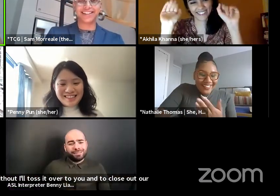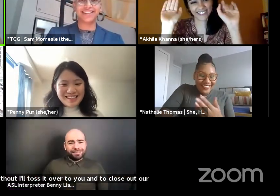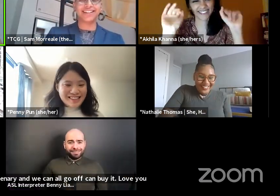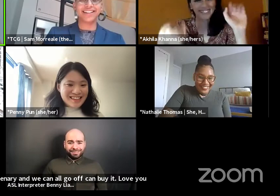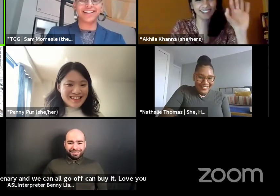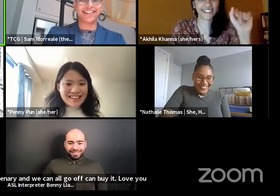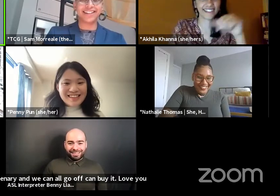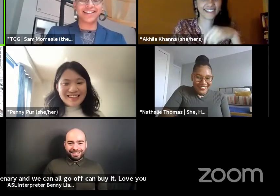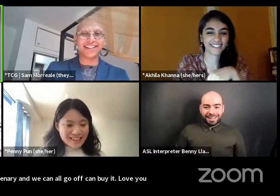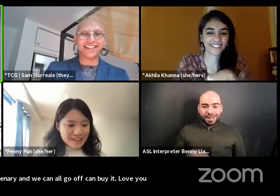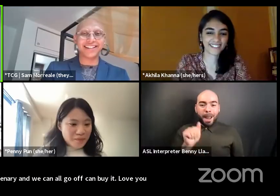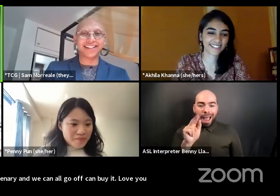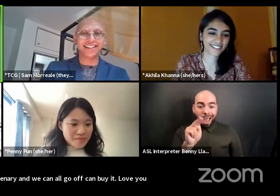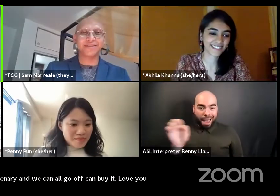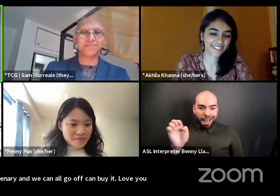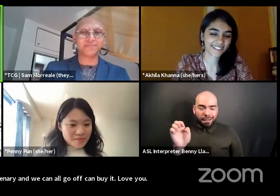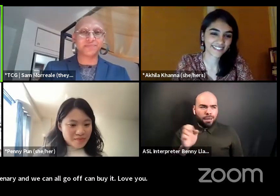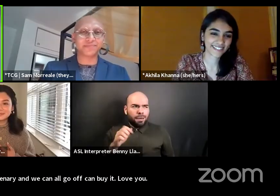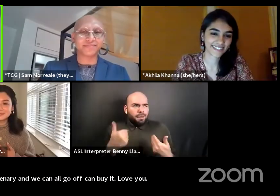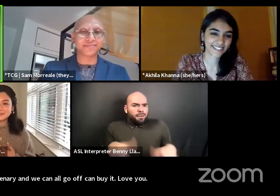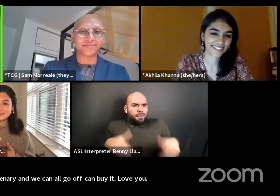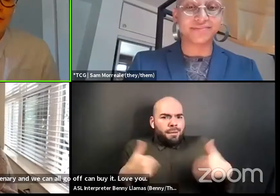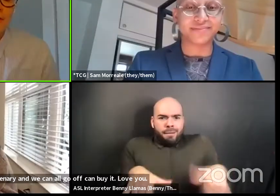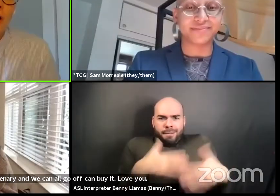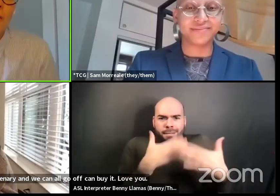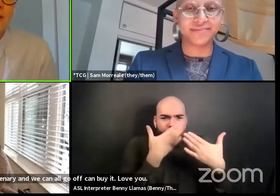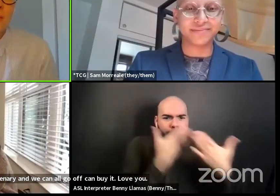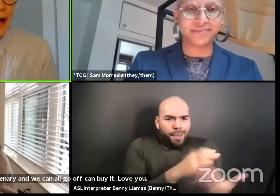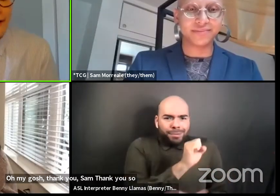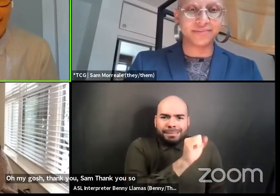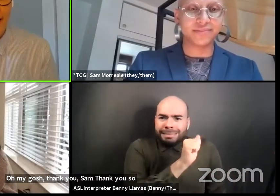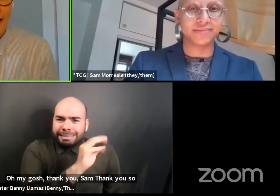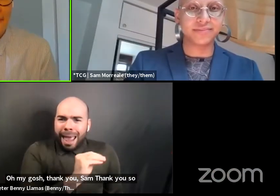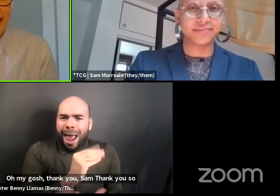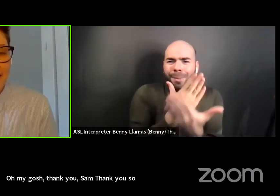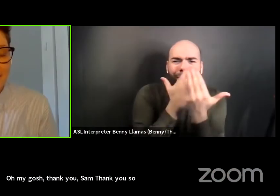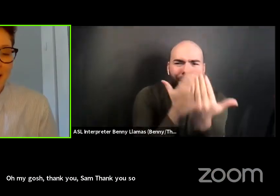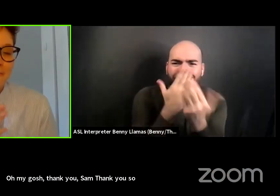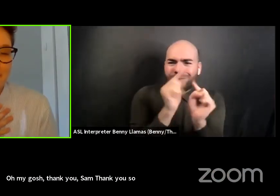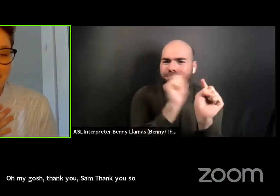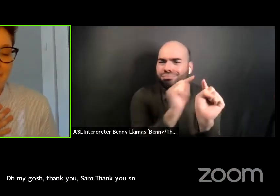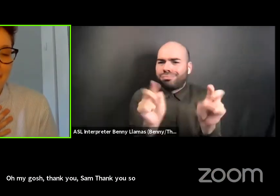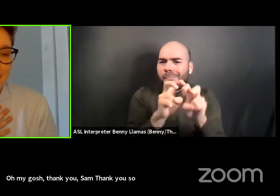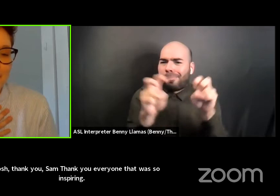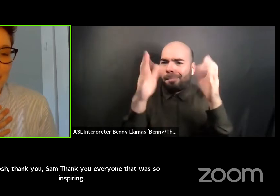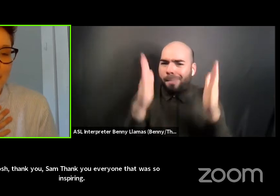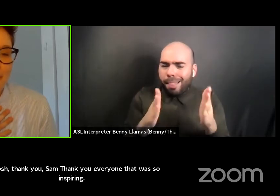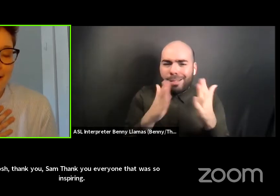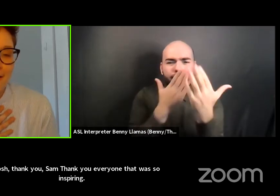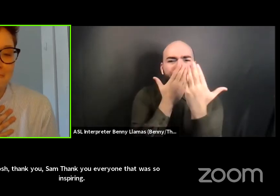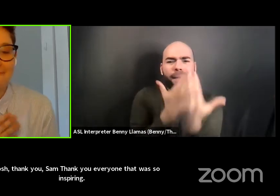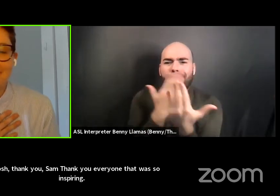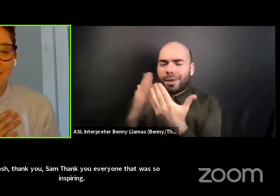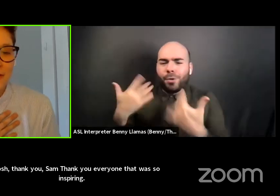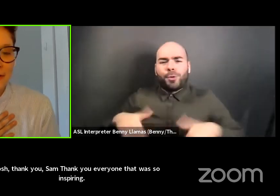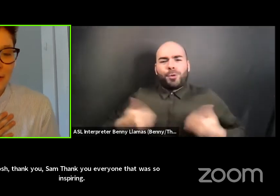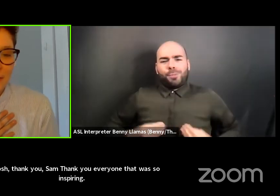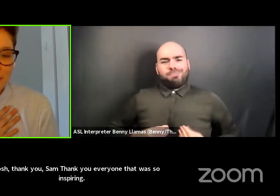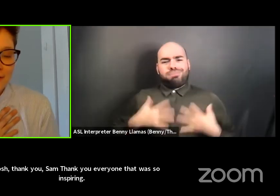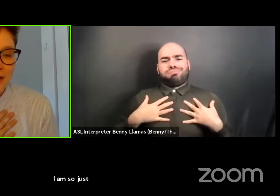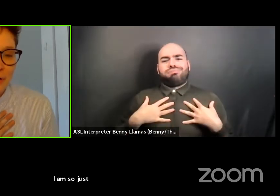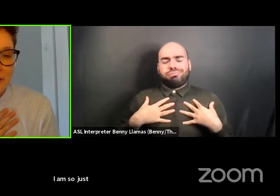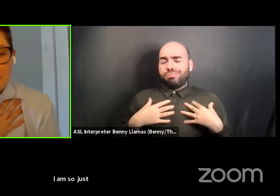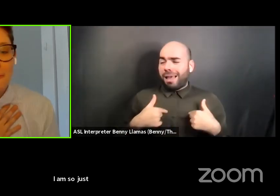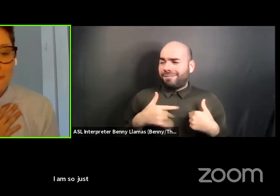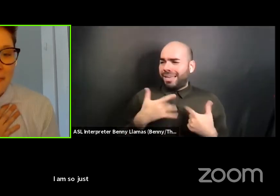Oh my gosh, thank you, Sam. Thank you, everyone. That was so inspiring. And I am so just